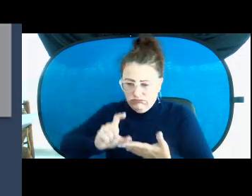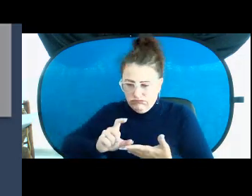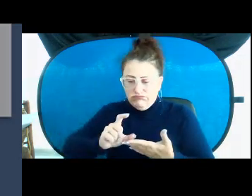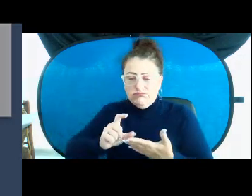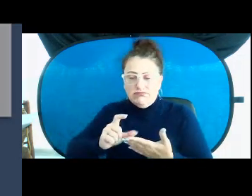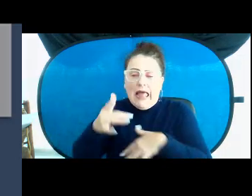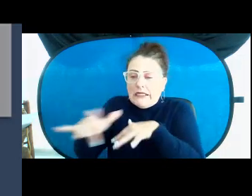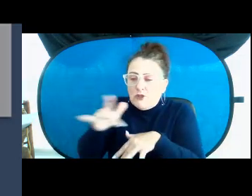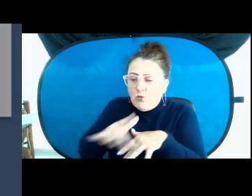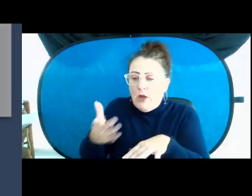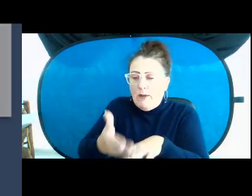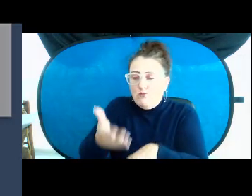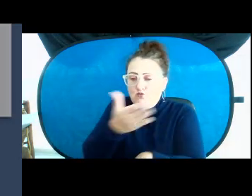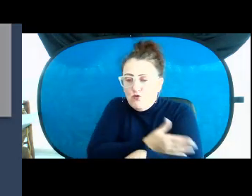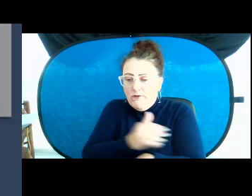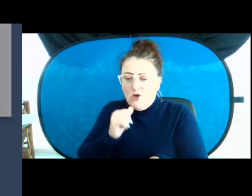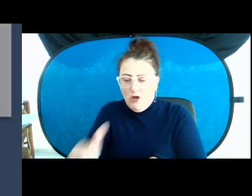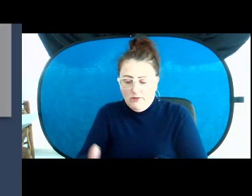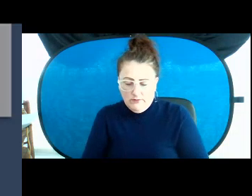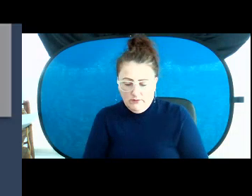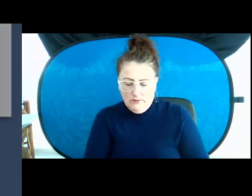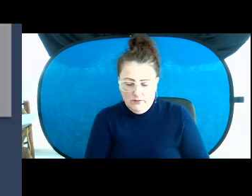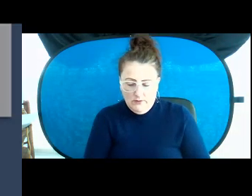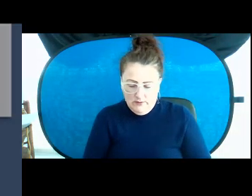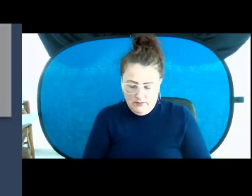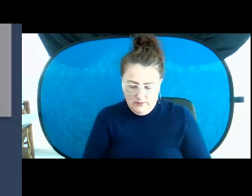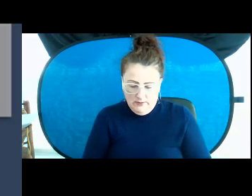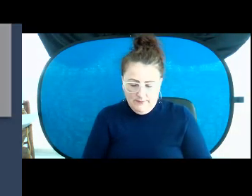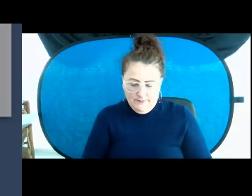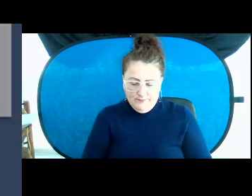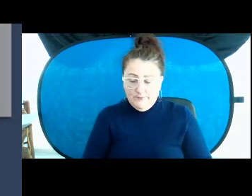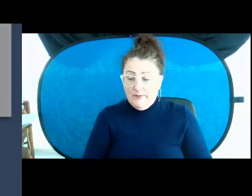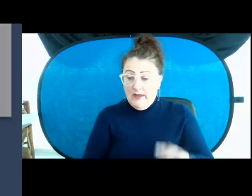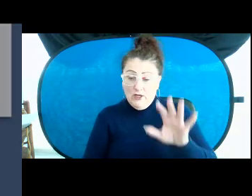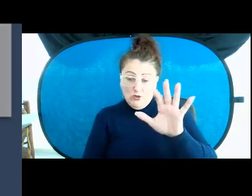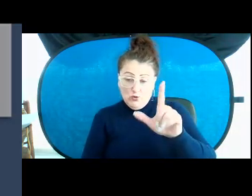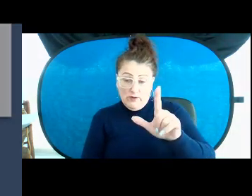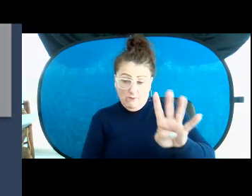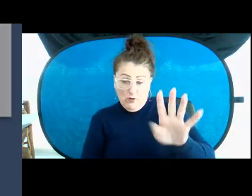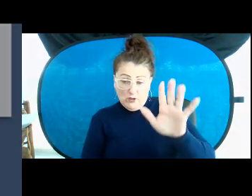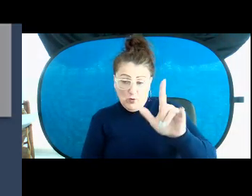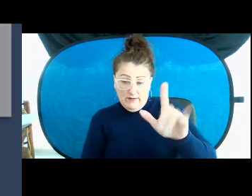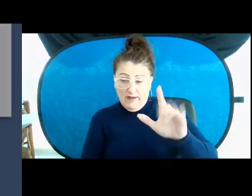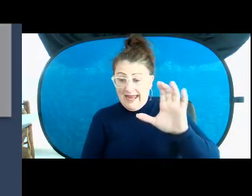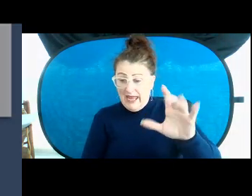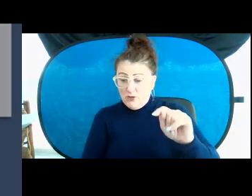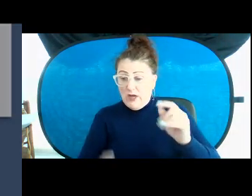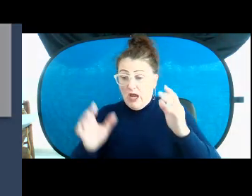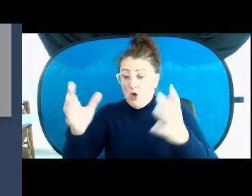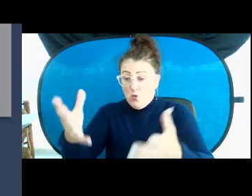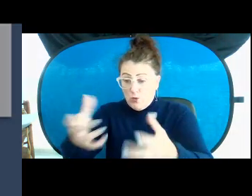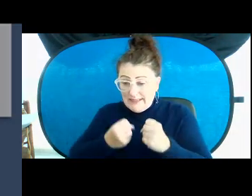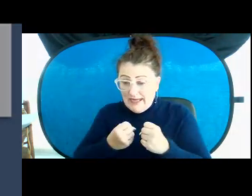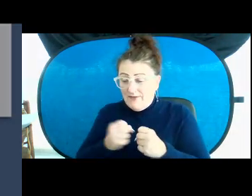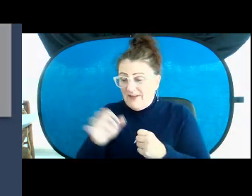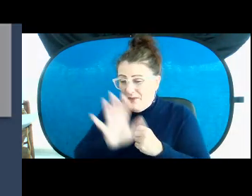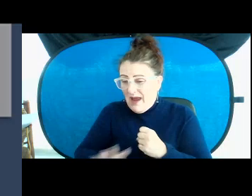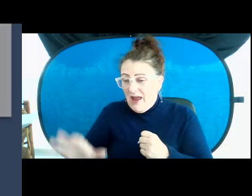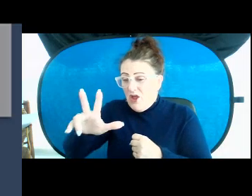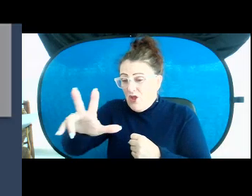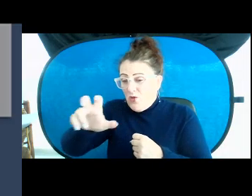and availability of funds. In fiscal year 24-25, Caltrans received approximately $300